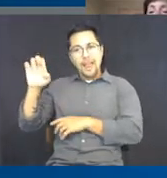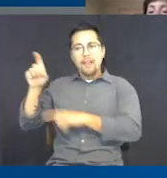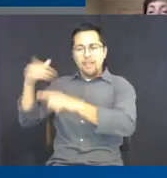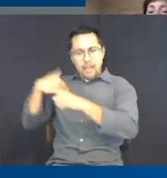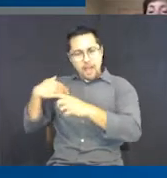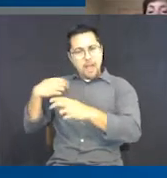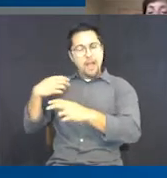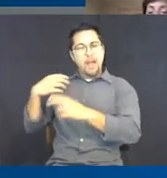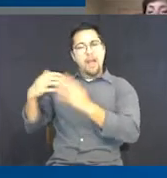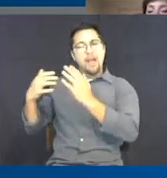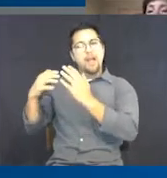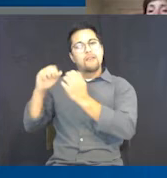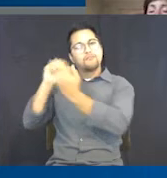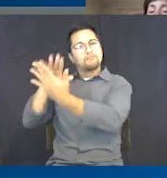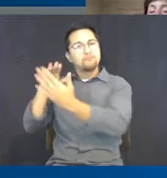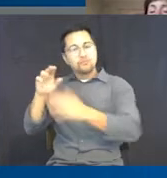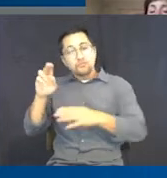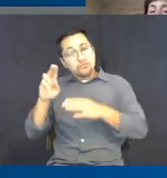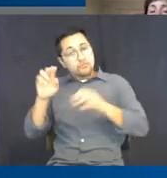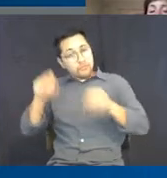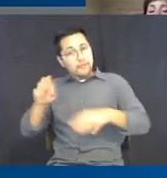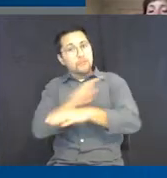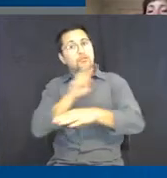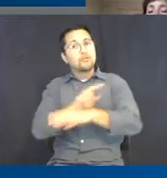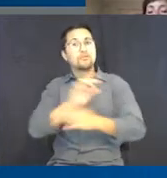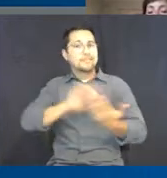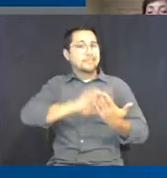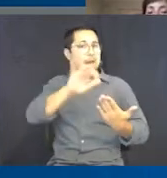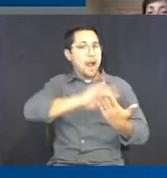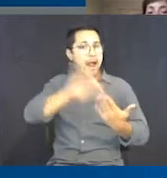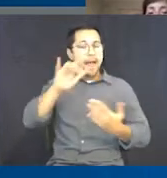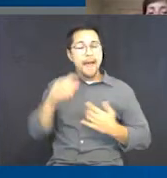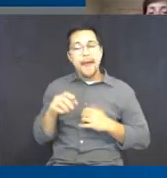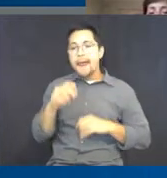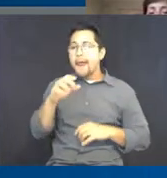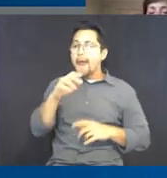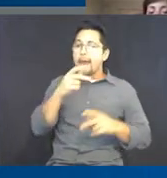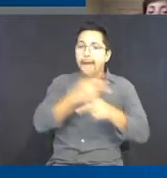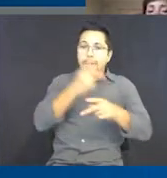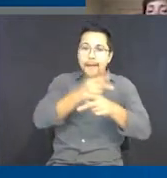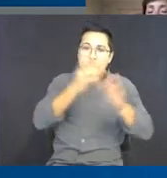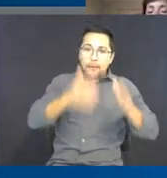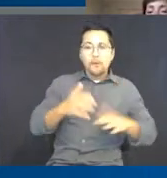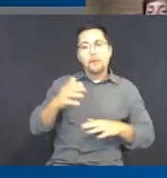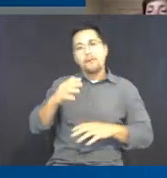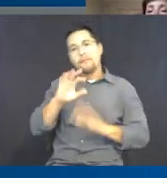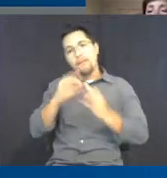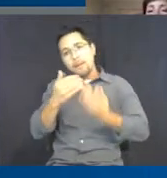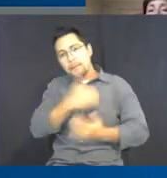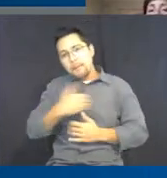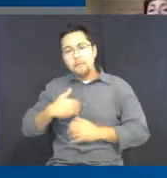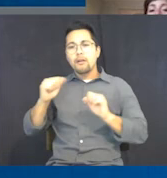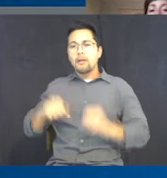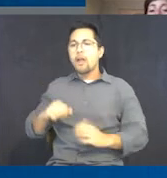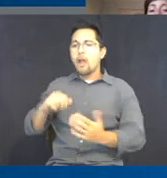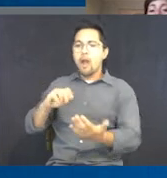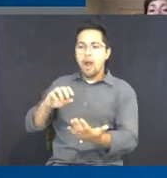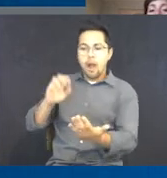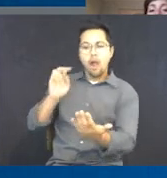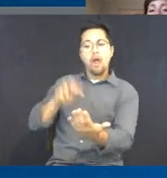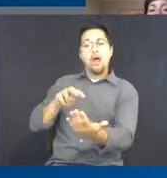that privacy shutter up. The tablet itself has a 120-degree view of the space, and so